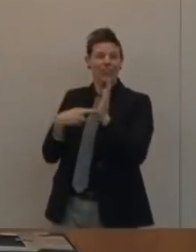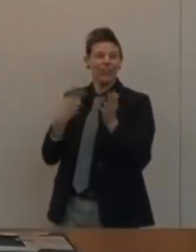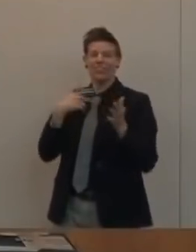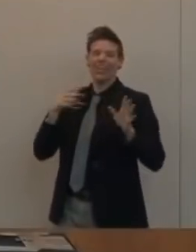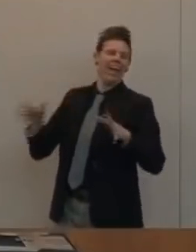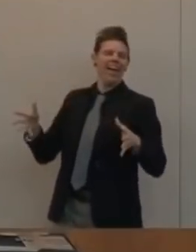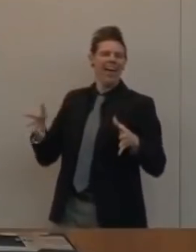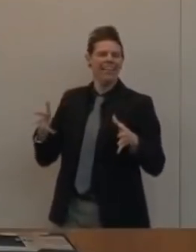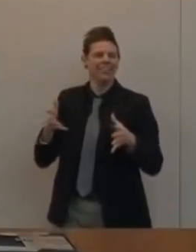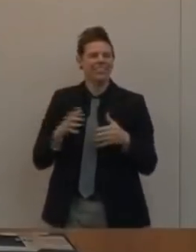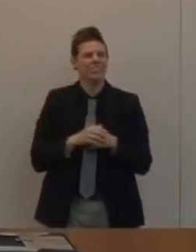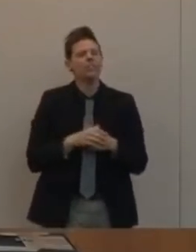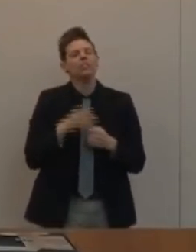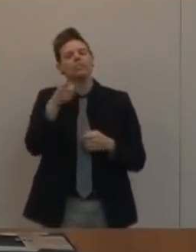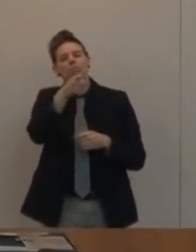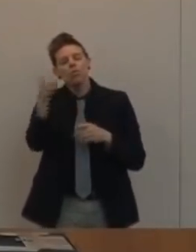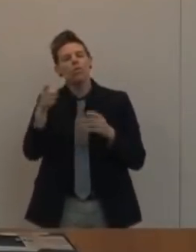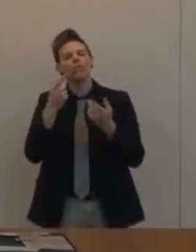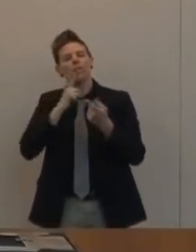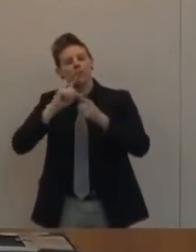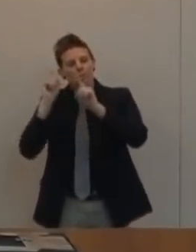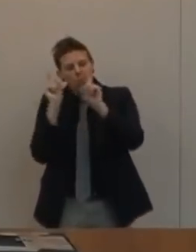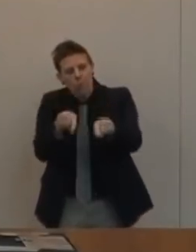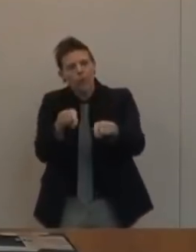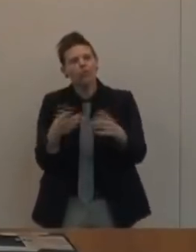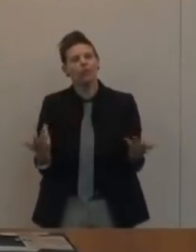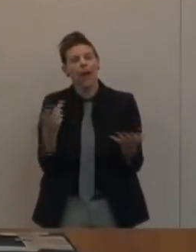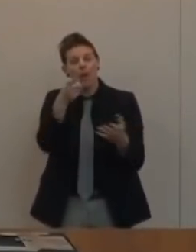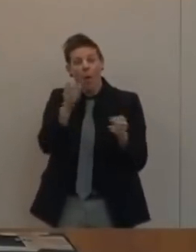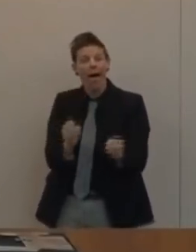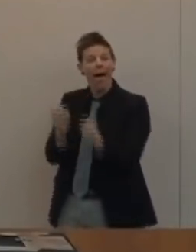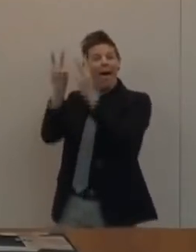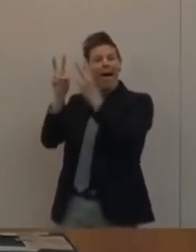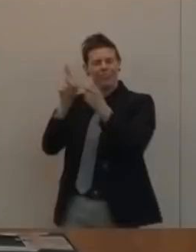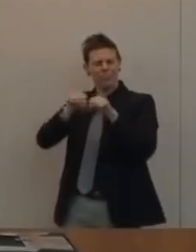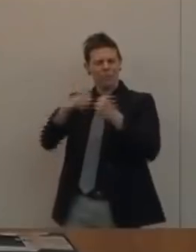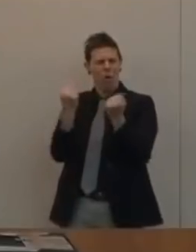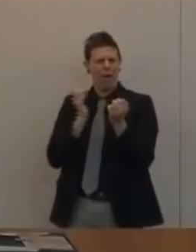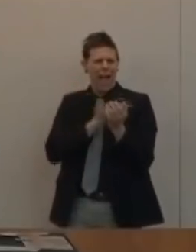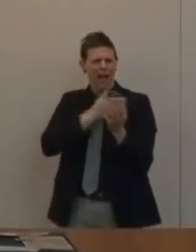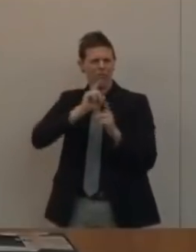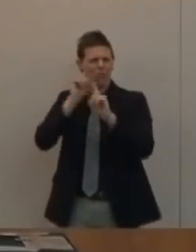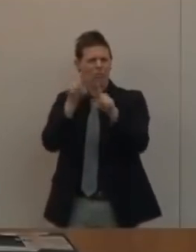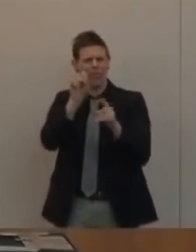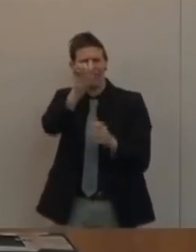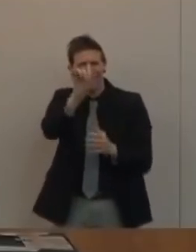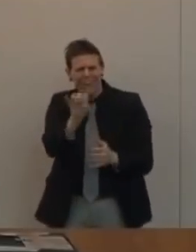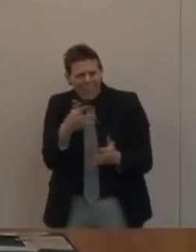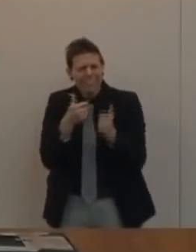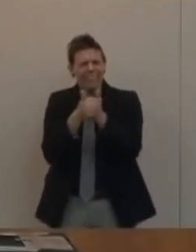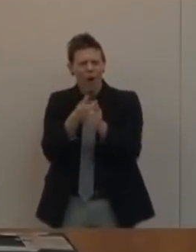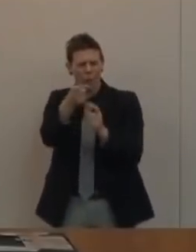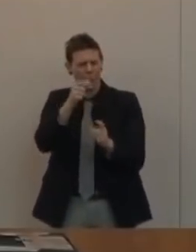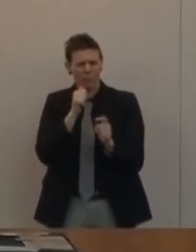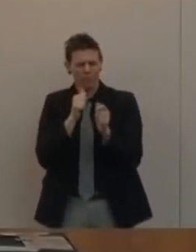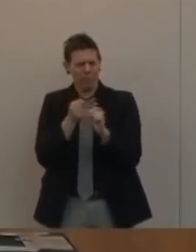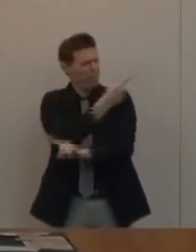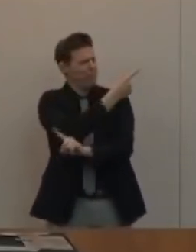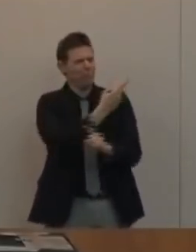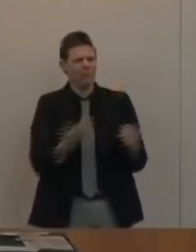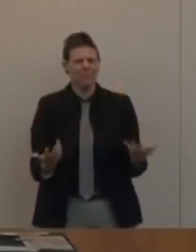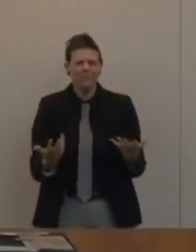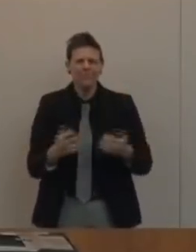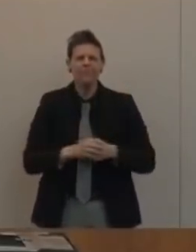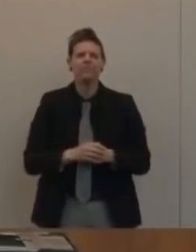our orders, and that they put somebody's life at risk. And in fact, I want to talk a little bit about that. Those lives that they